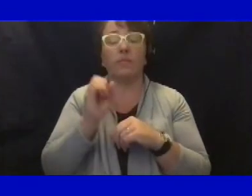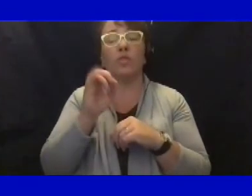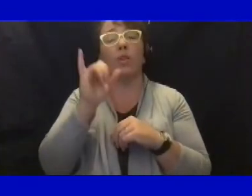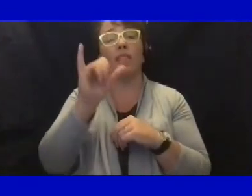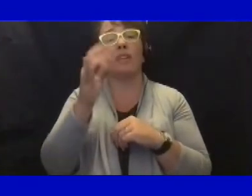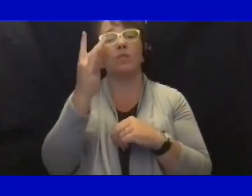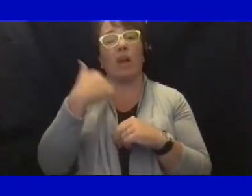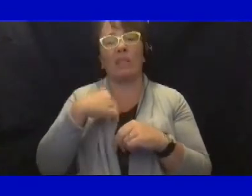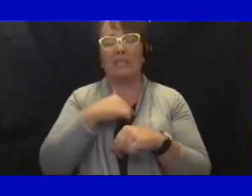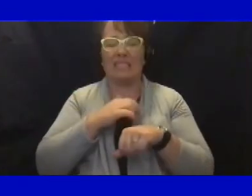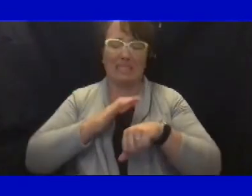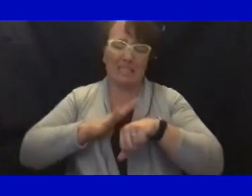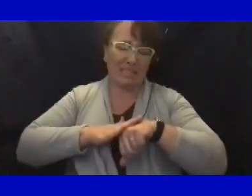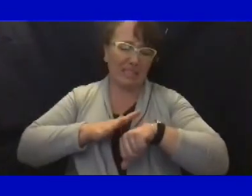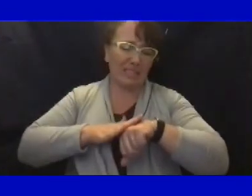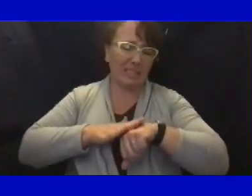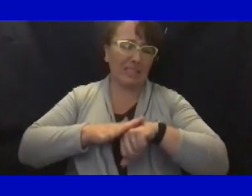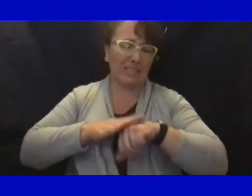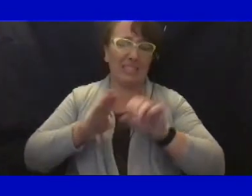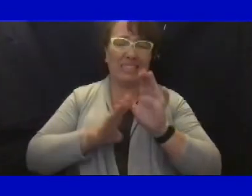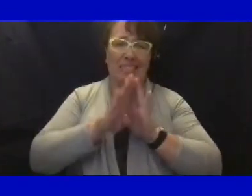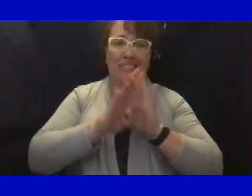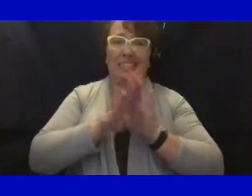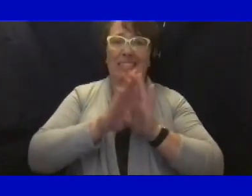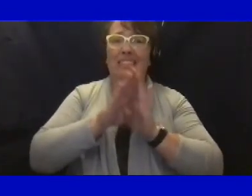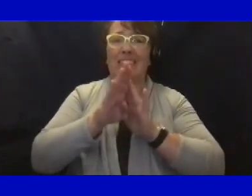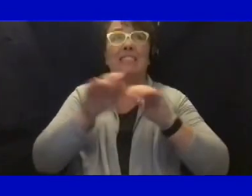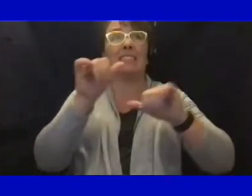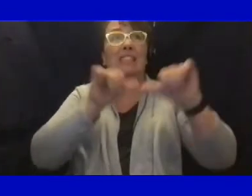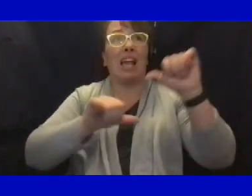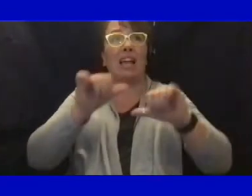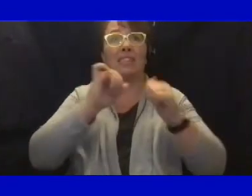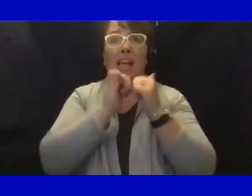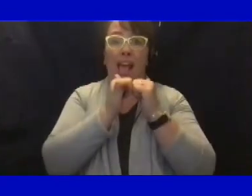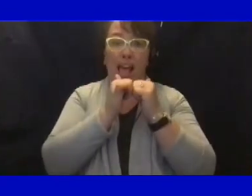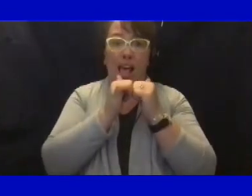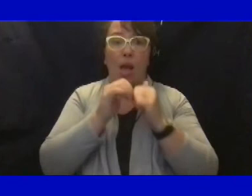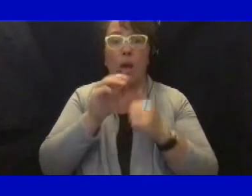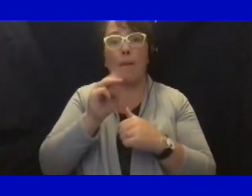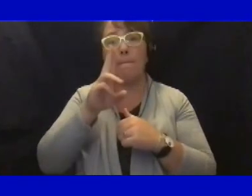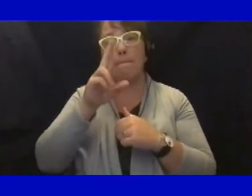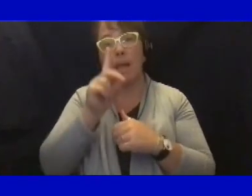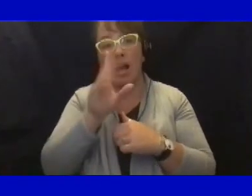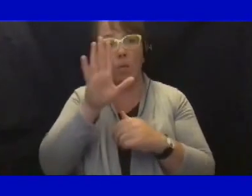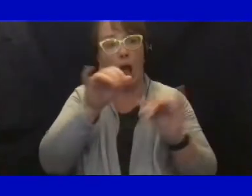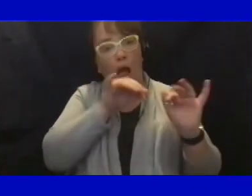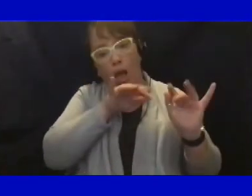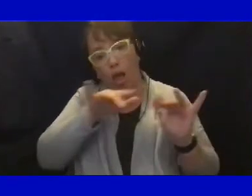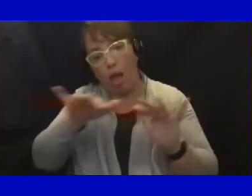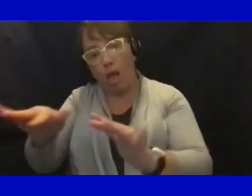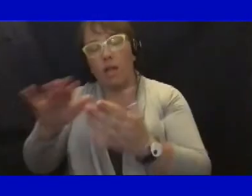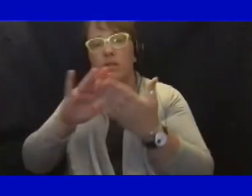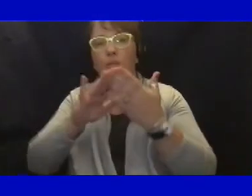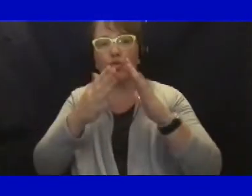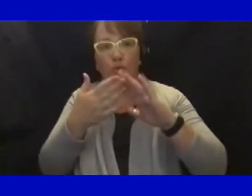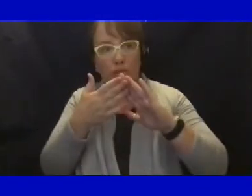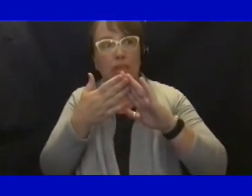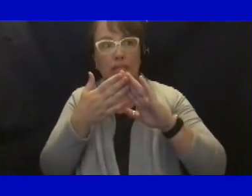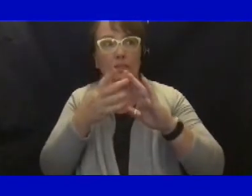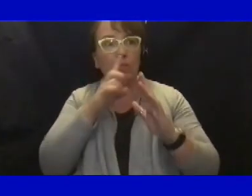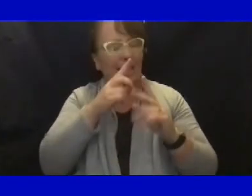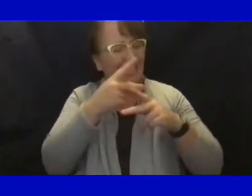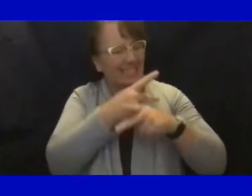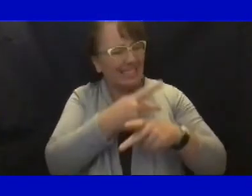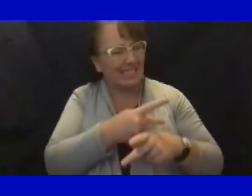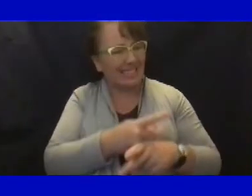time developing science to understand how these mud flows and debris flows are going to move through the community, and also